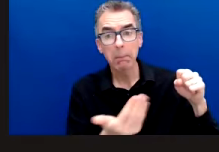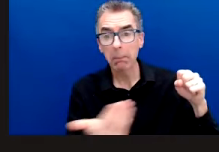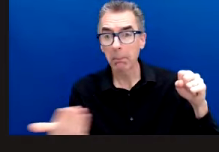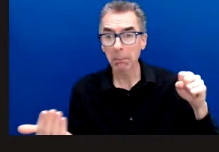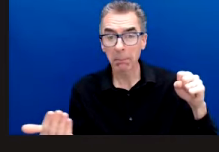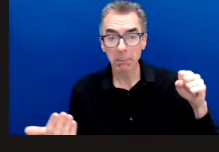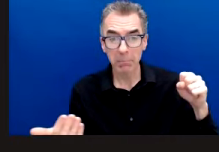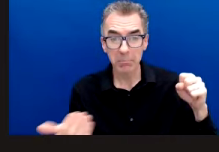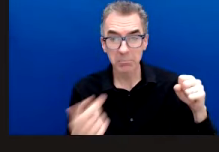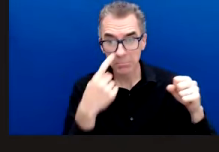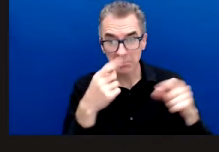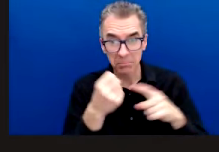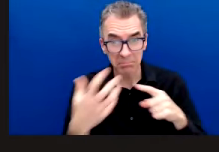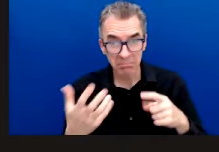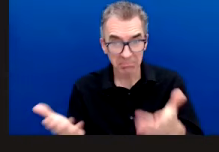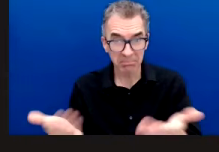of explanation?